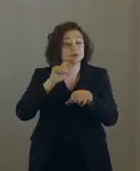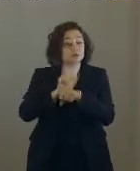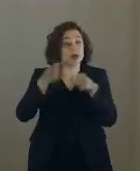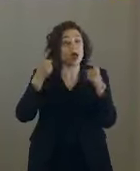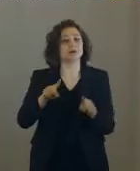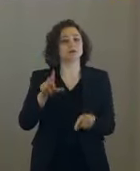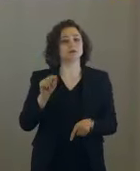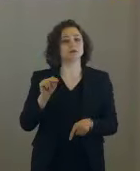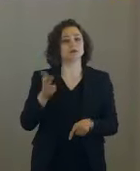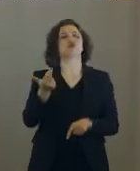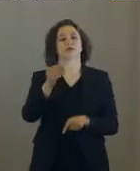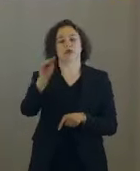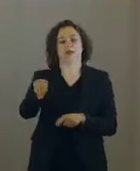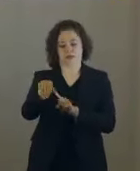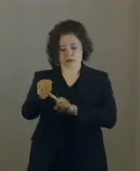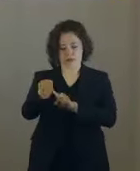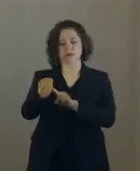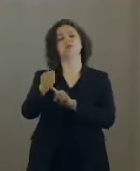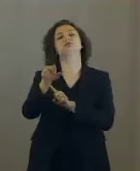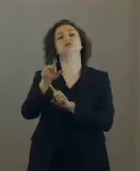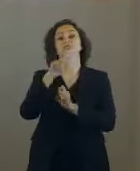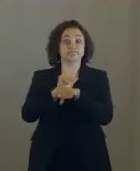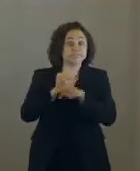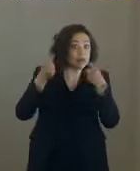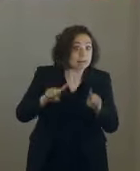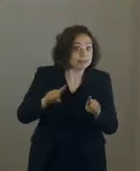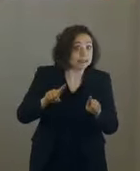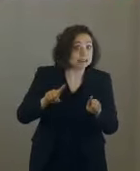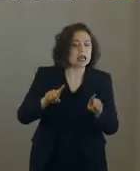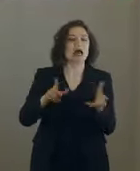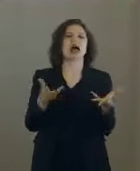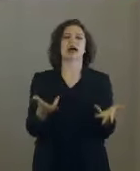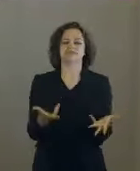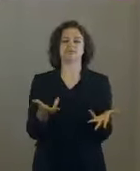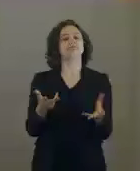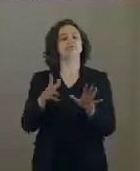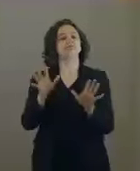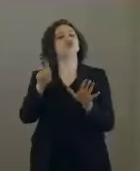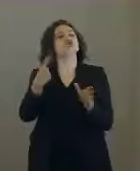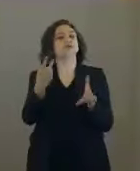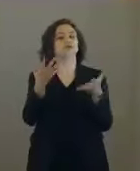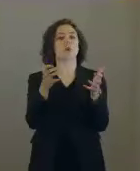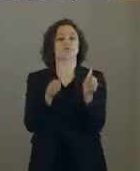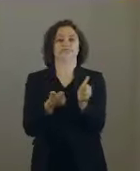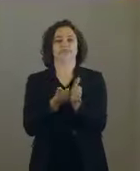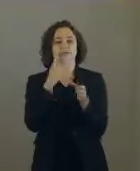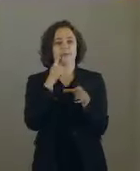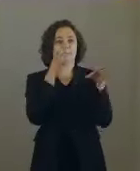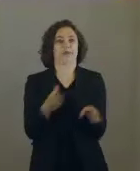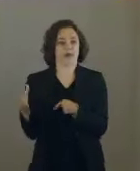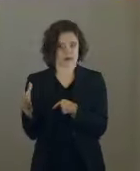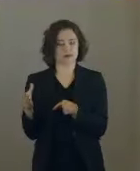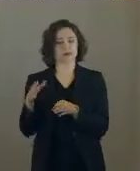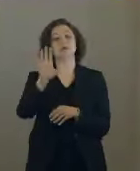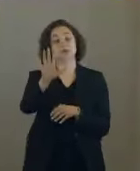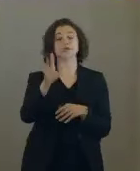that information in order to be able to negotiate as they continue through trying to get a fiscal year 26 budget approved. So we